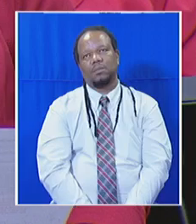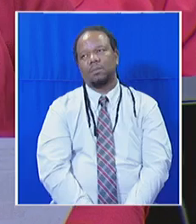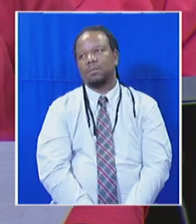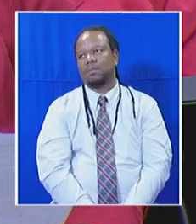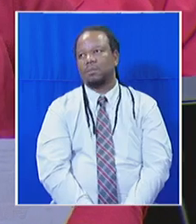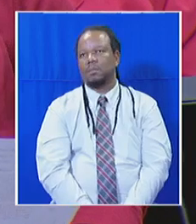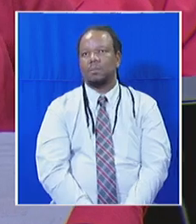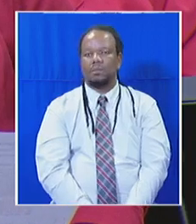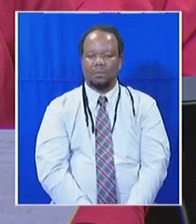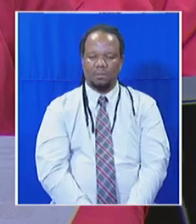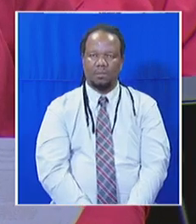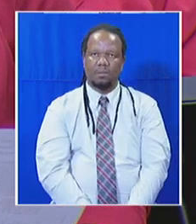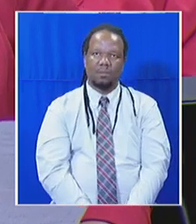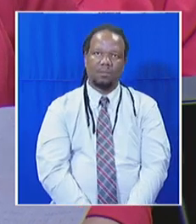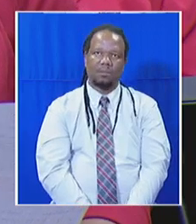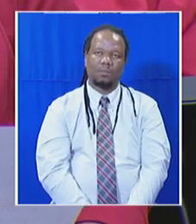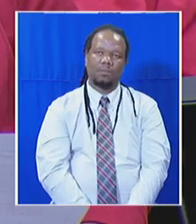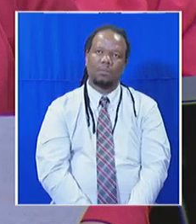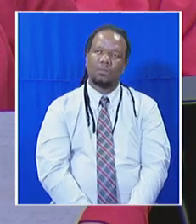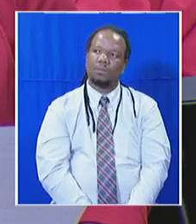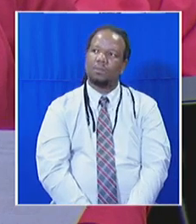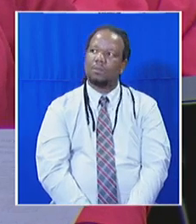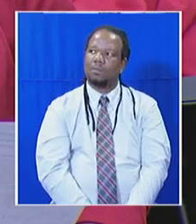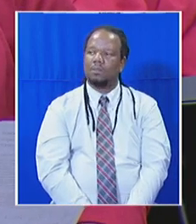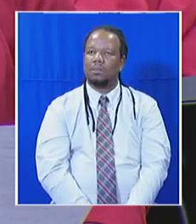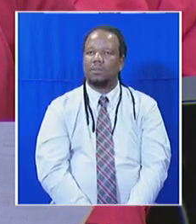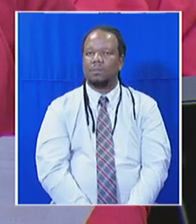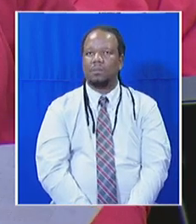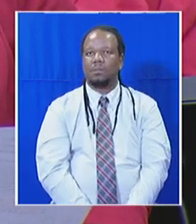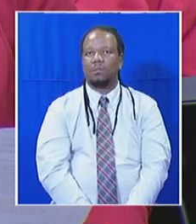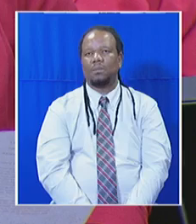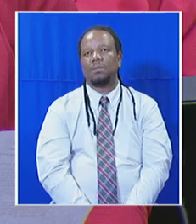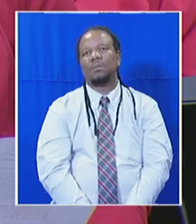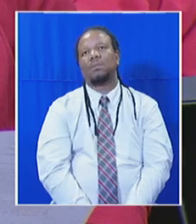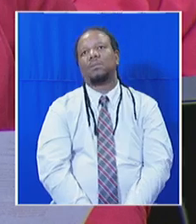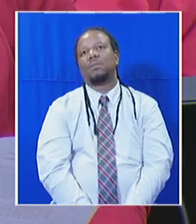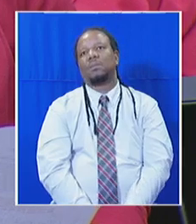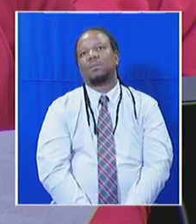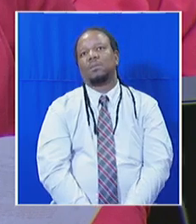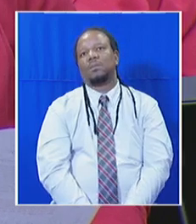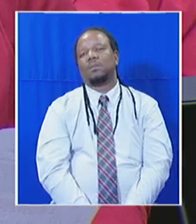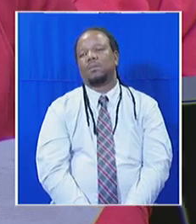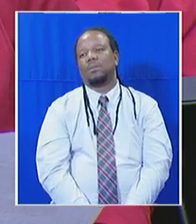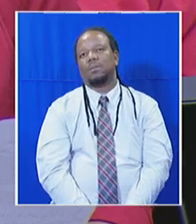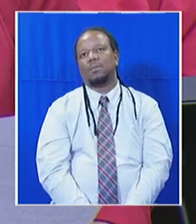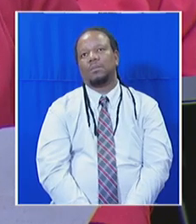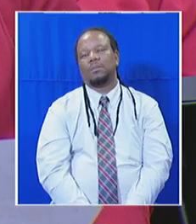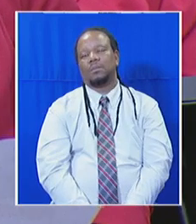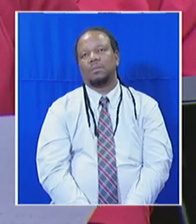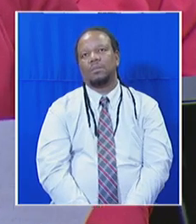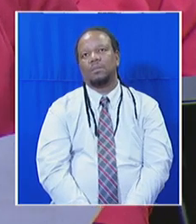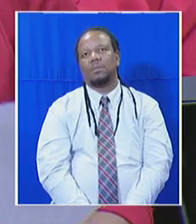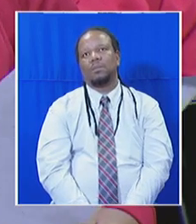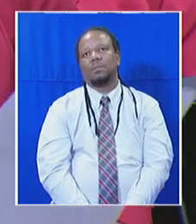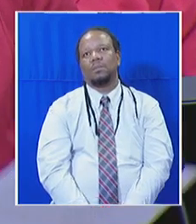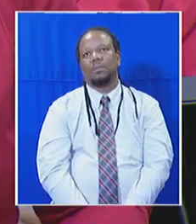gareng ga maafrikanere le maZulu. Me re bone maafrikanere ba tswala lephata lengwe la bone le leng gore